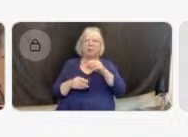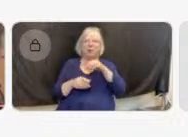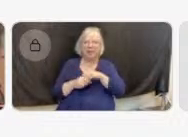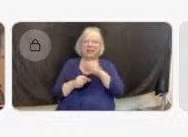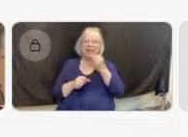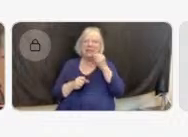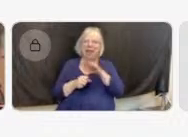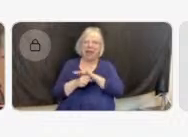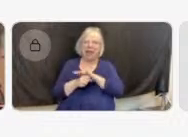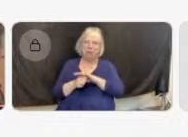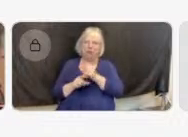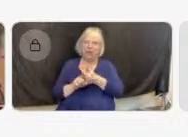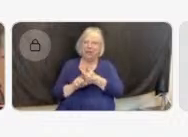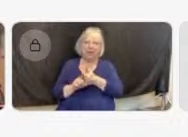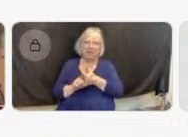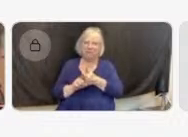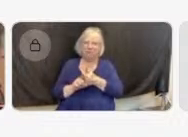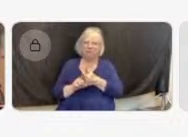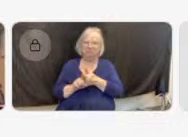neighborhood. Let